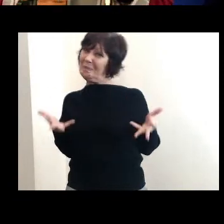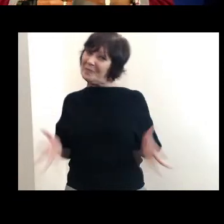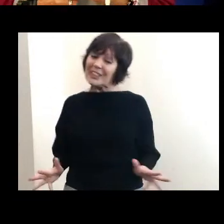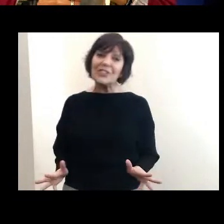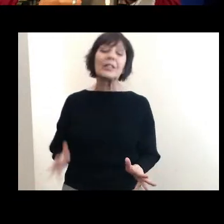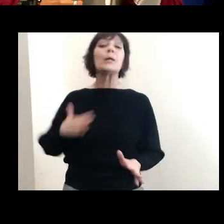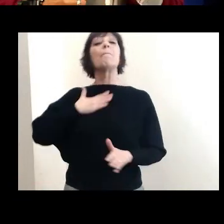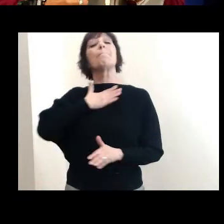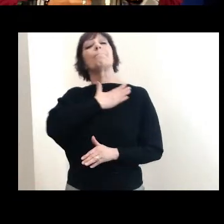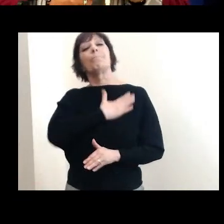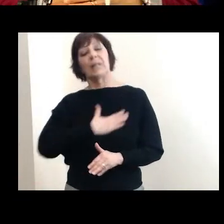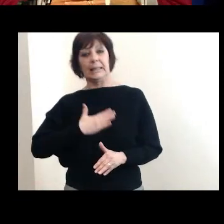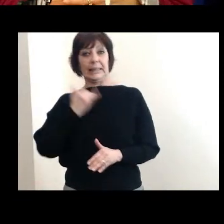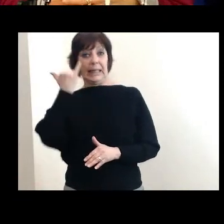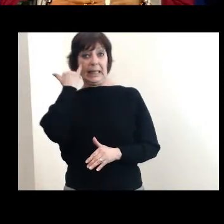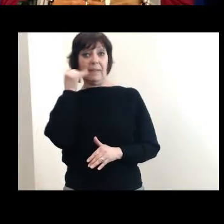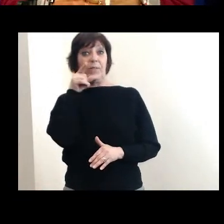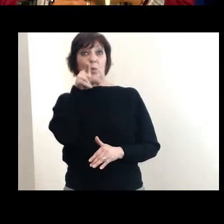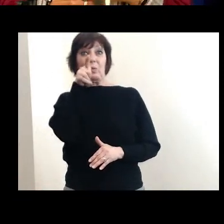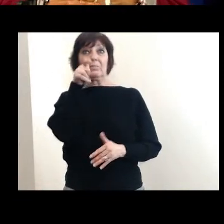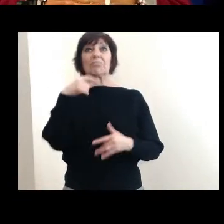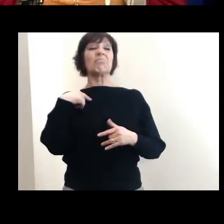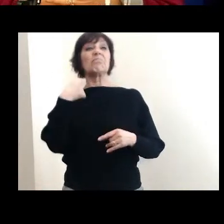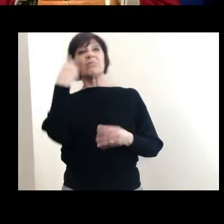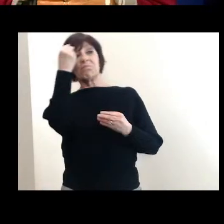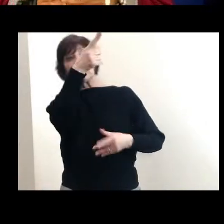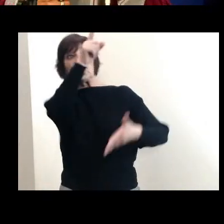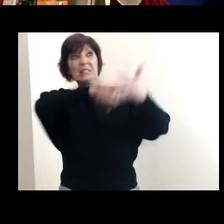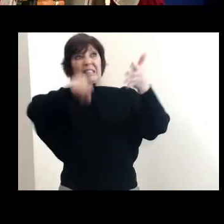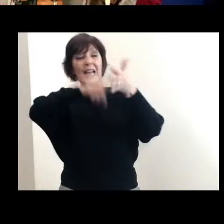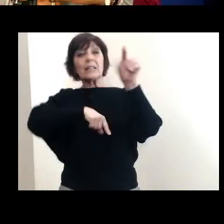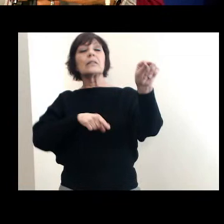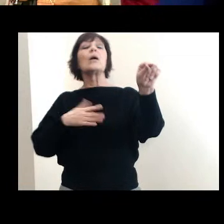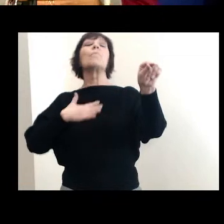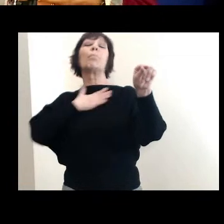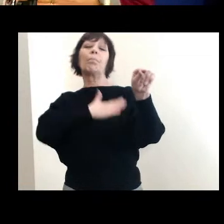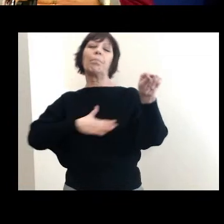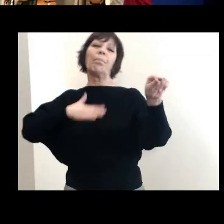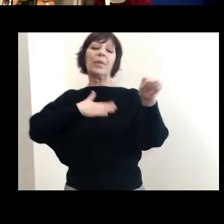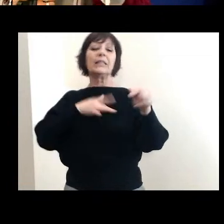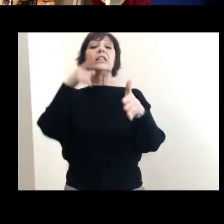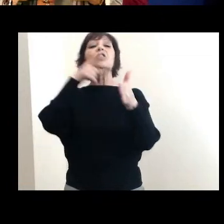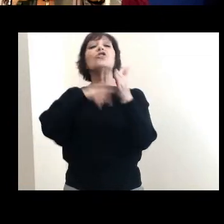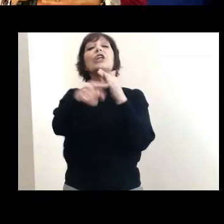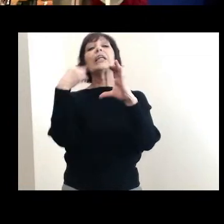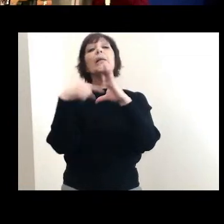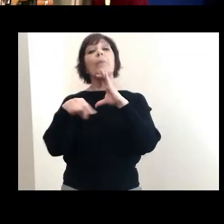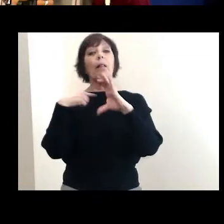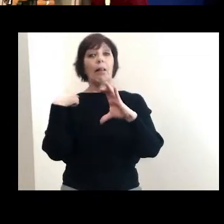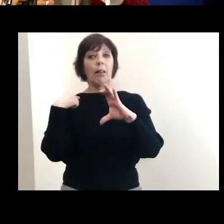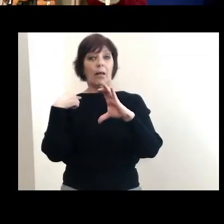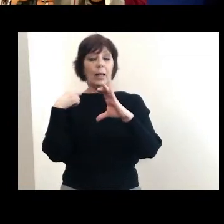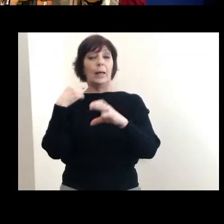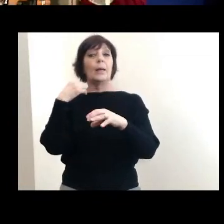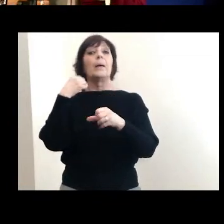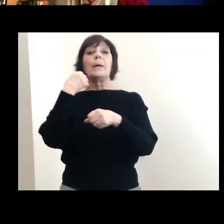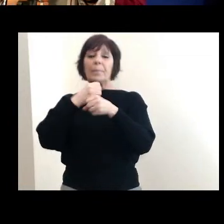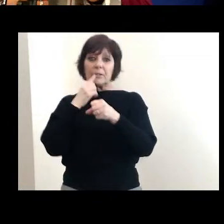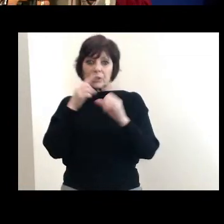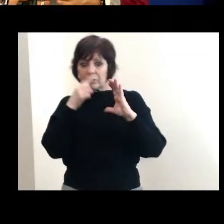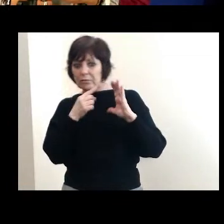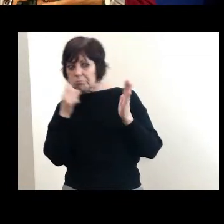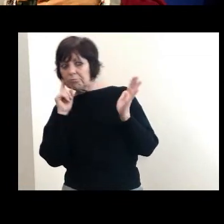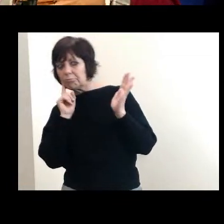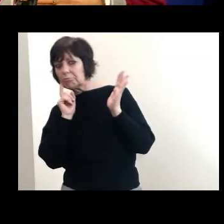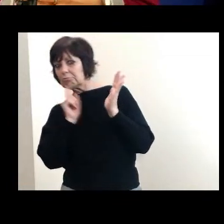So please, if you had a canceled appointment during those days, please check your email, making sure that, checking for an